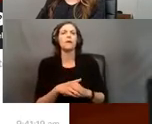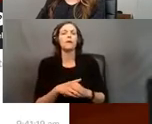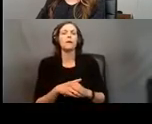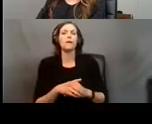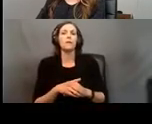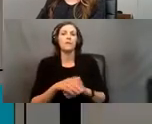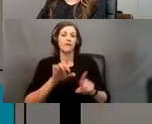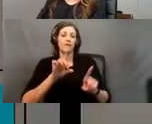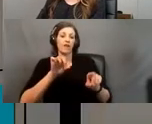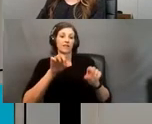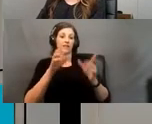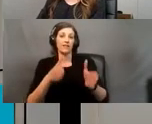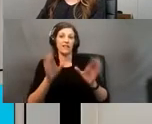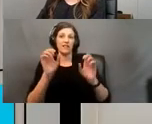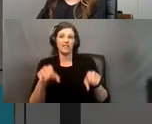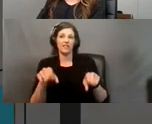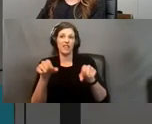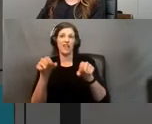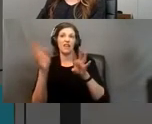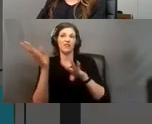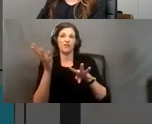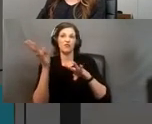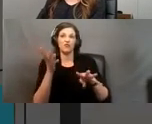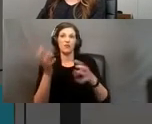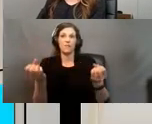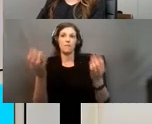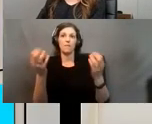attendees would be able to stream multiple sessions simultaneously.